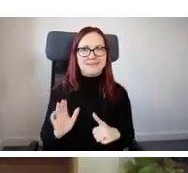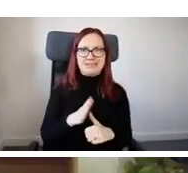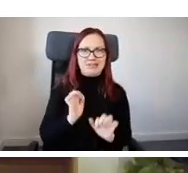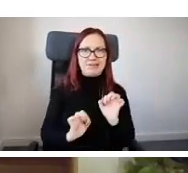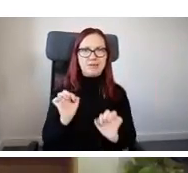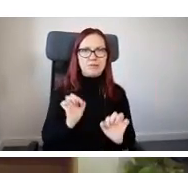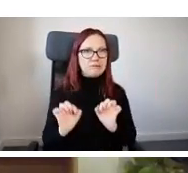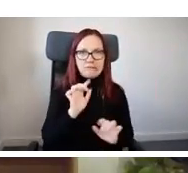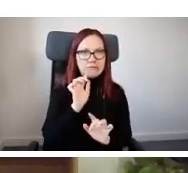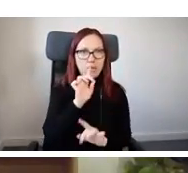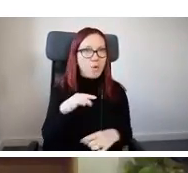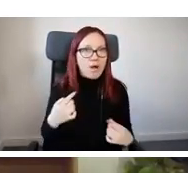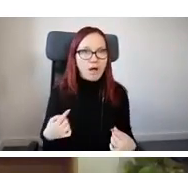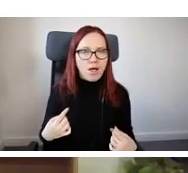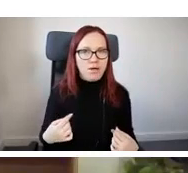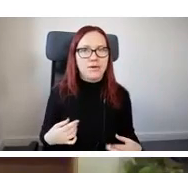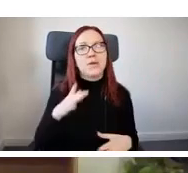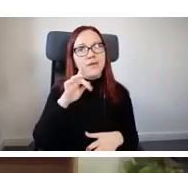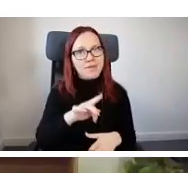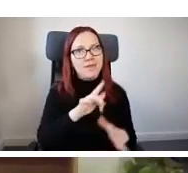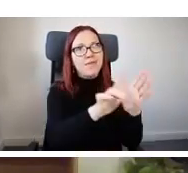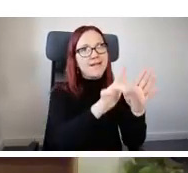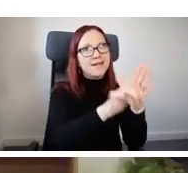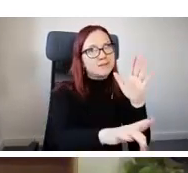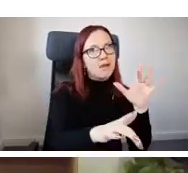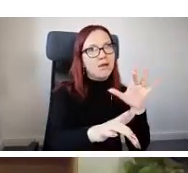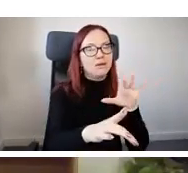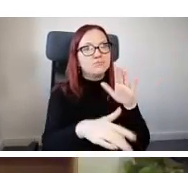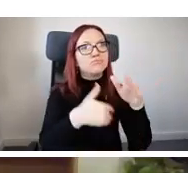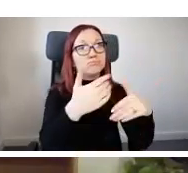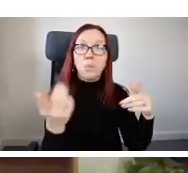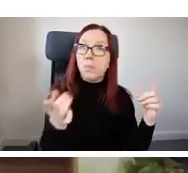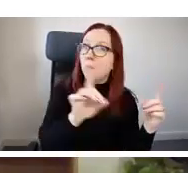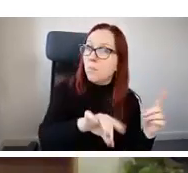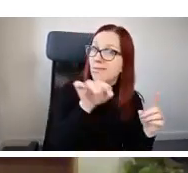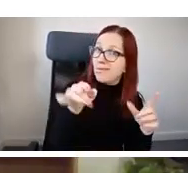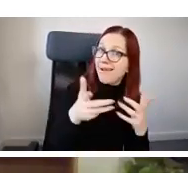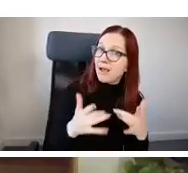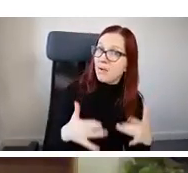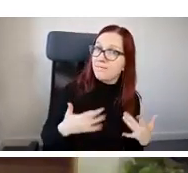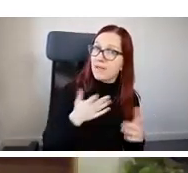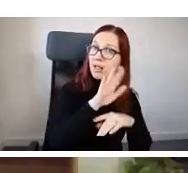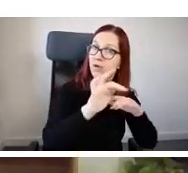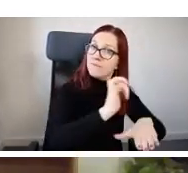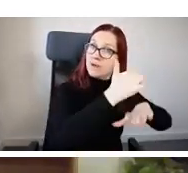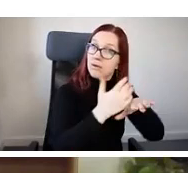to work on goals and to see how that decision is going, I suppose.